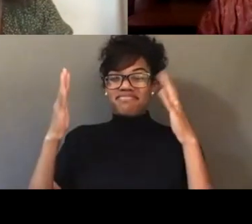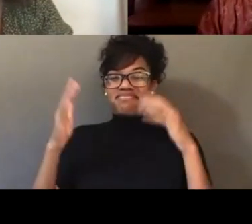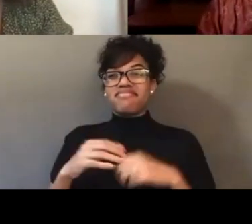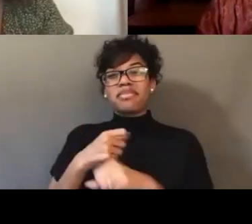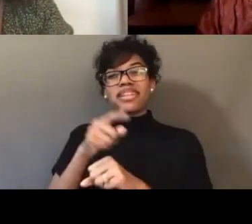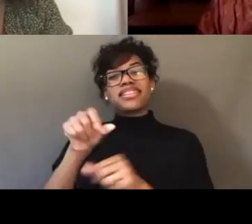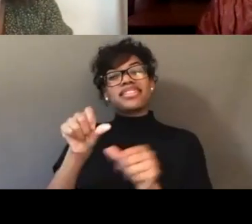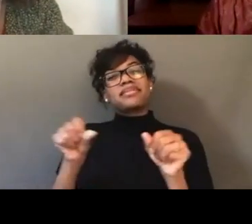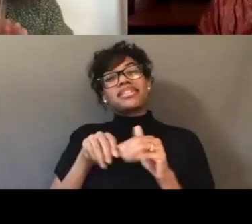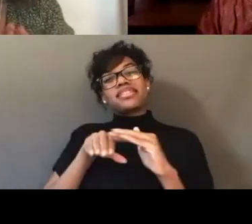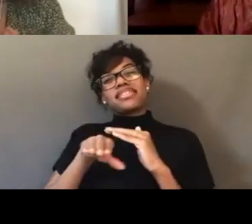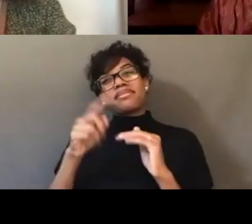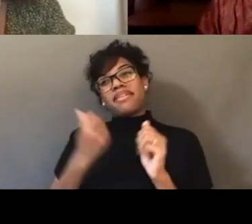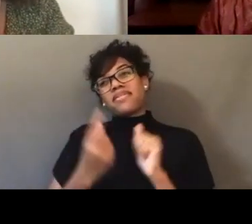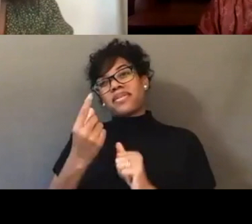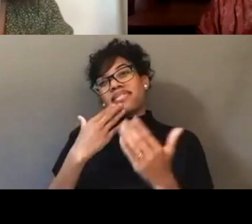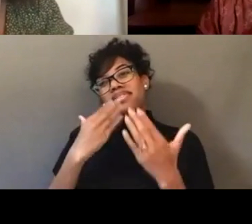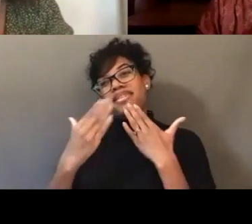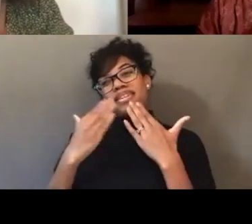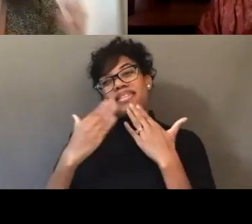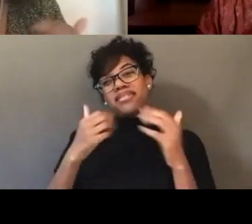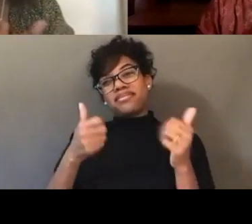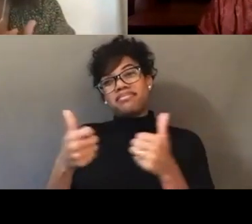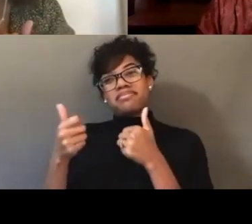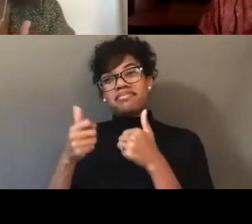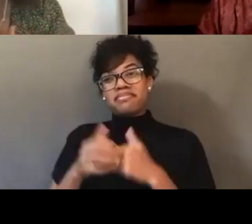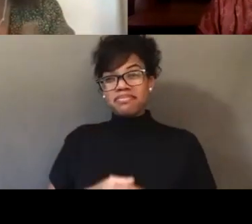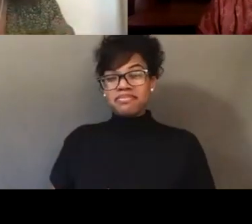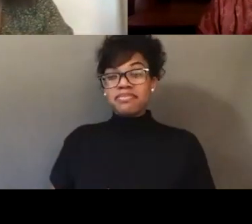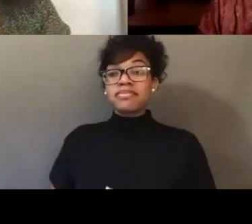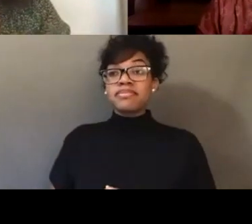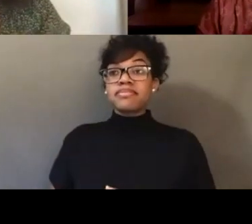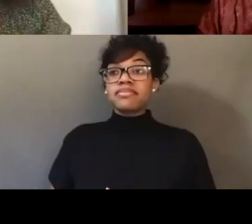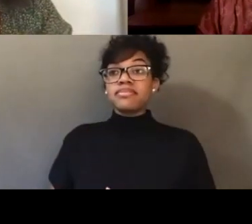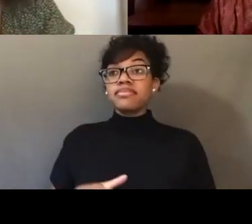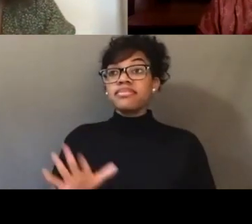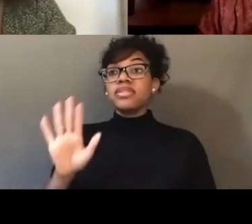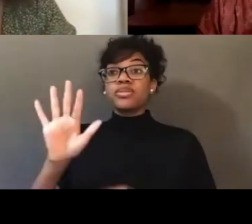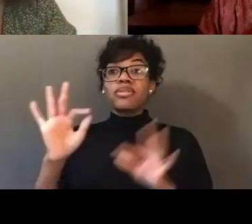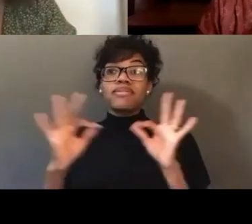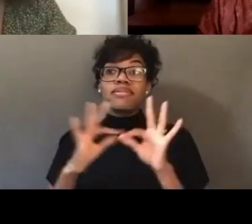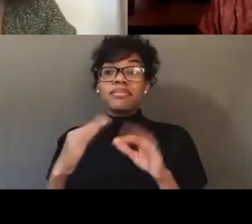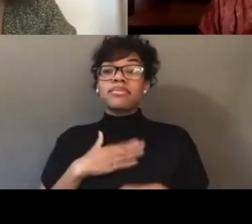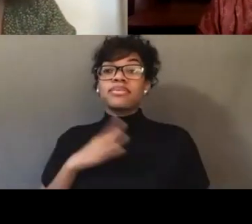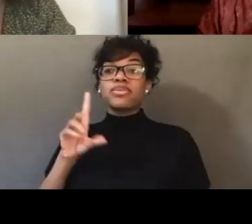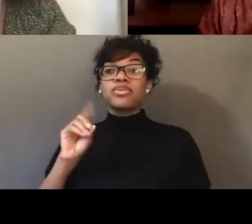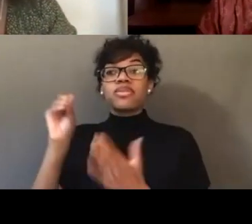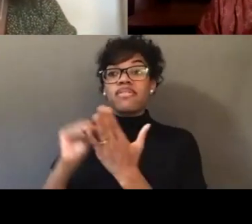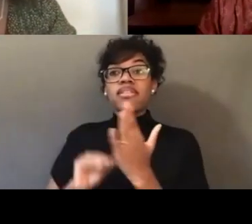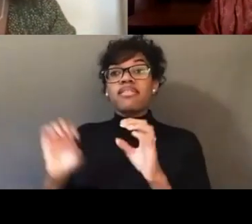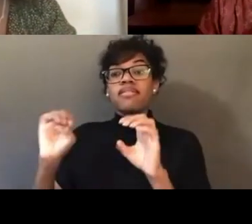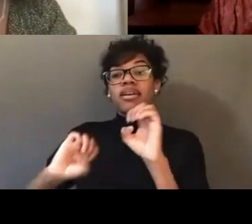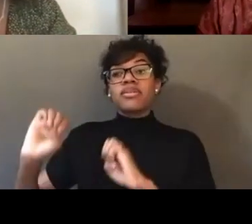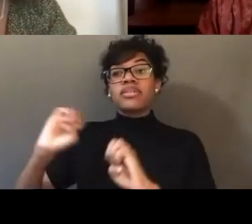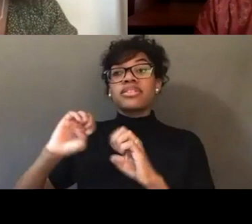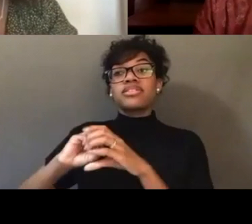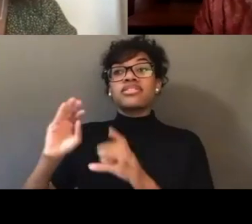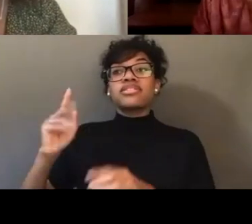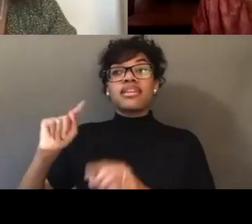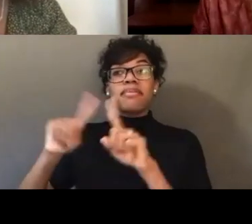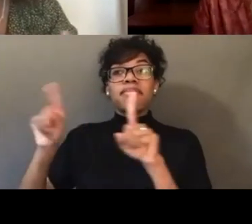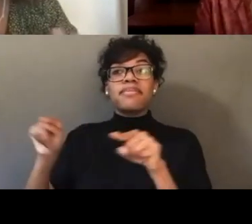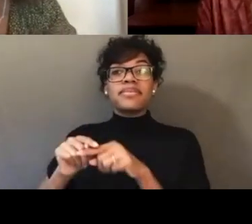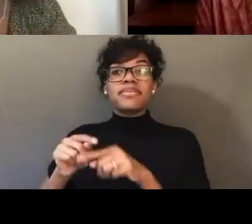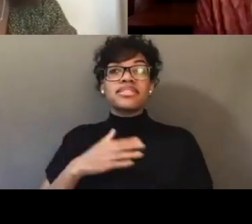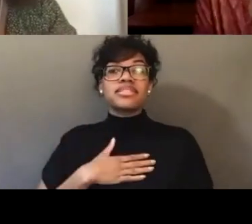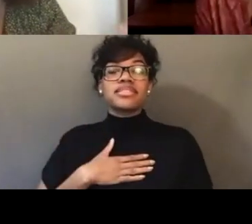us. Absolutely. Thank you. And so we would love your feedback. Please fill out the evaluation form that's in the chat box. We're going to be sending out a